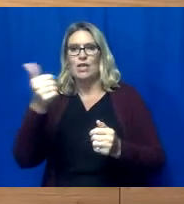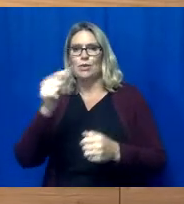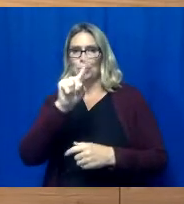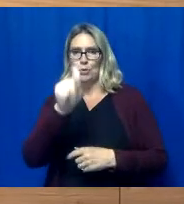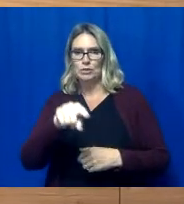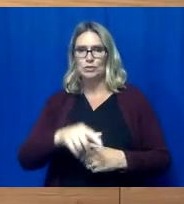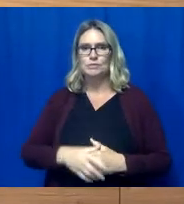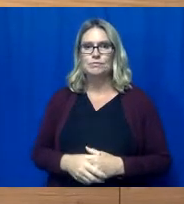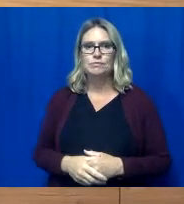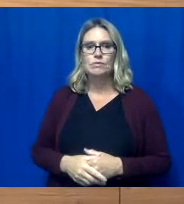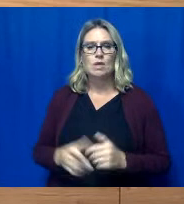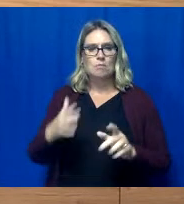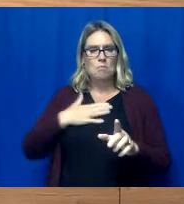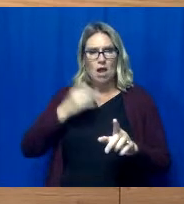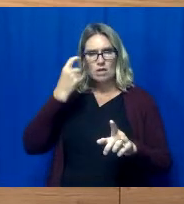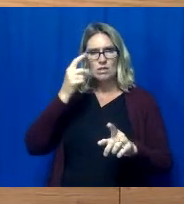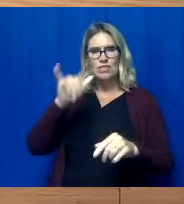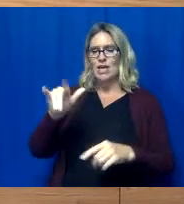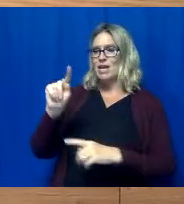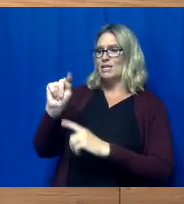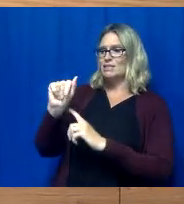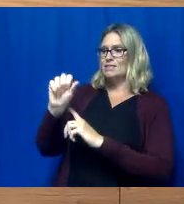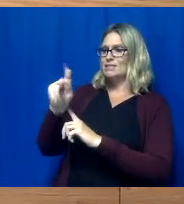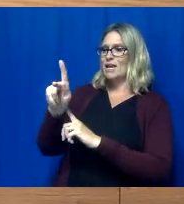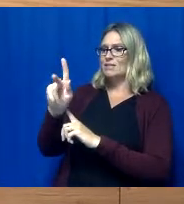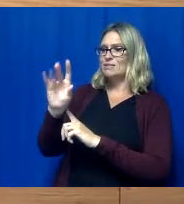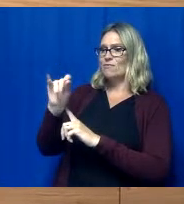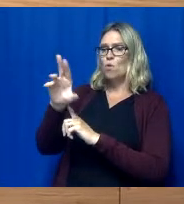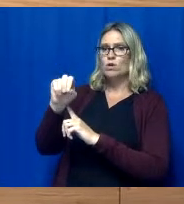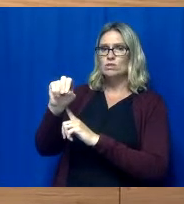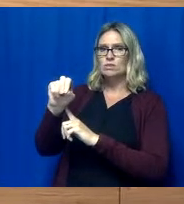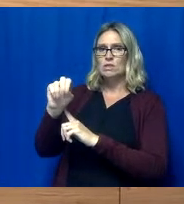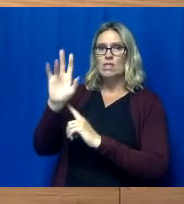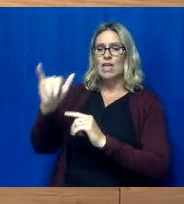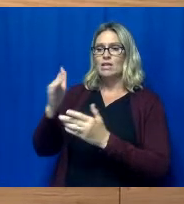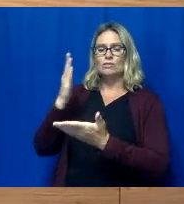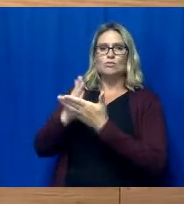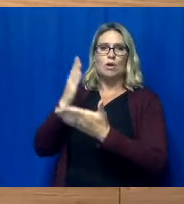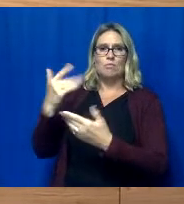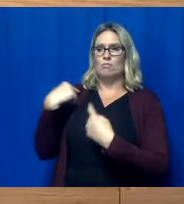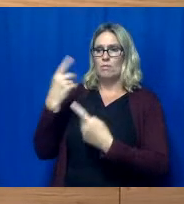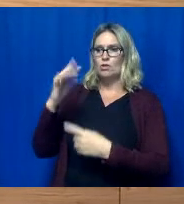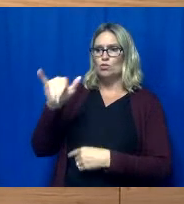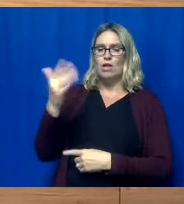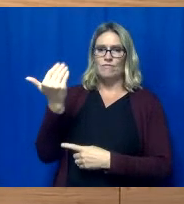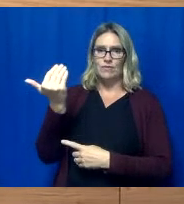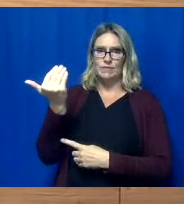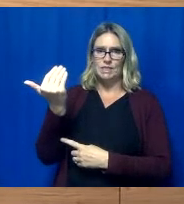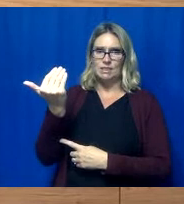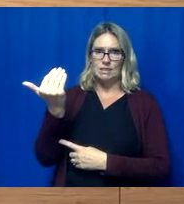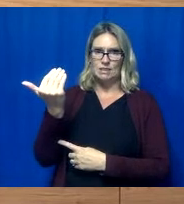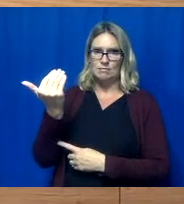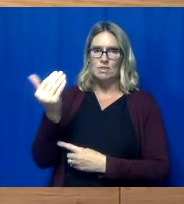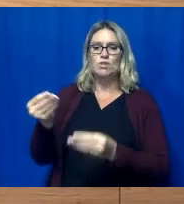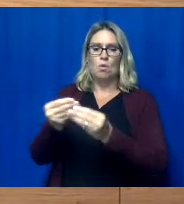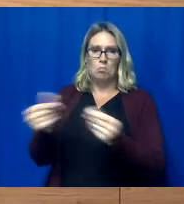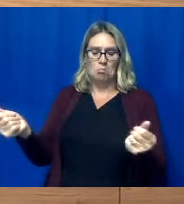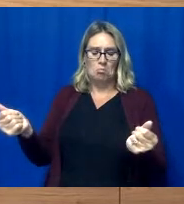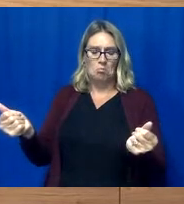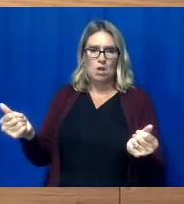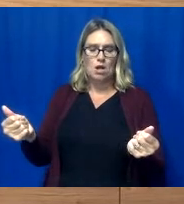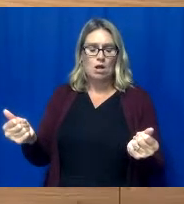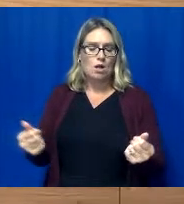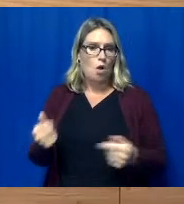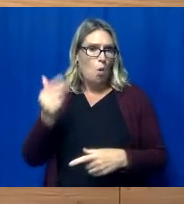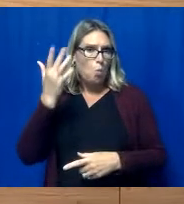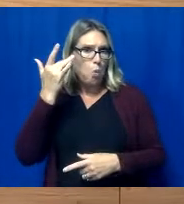the COVID task force was disbanded in July 15th. Was that because we were